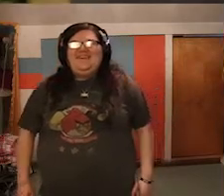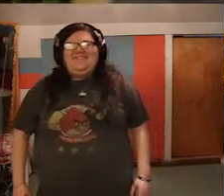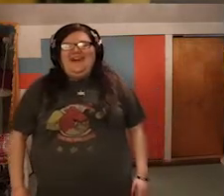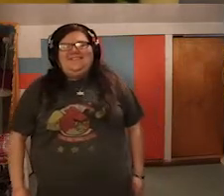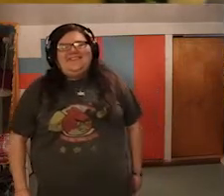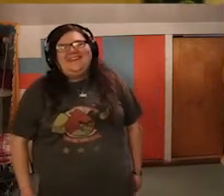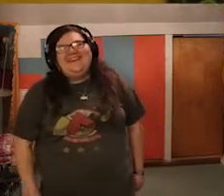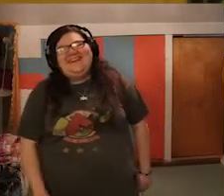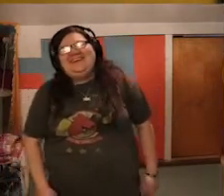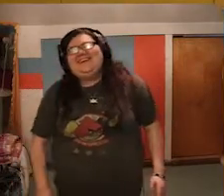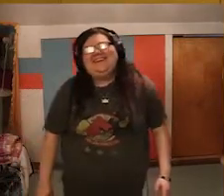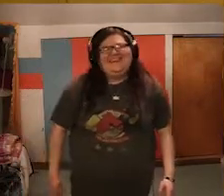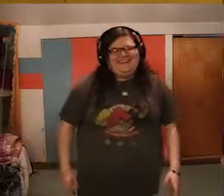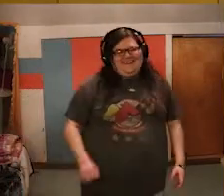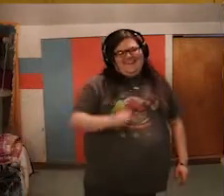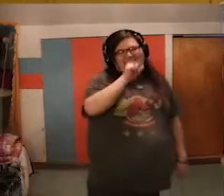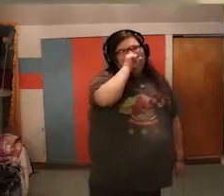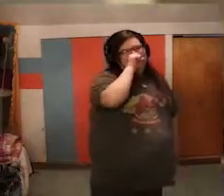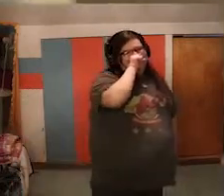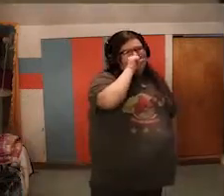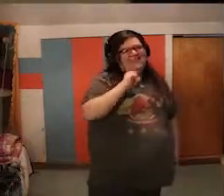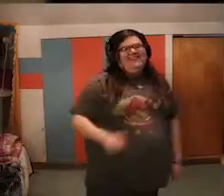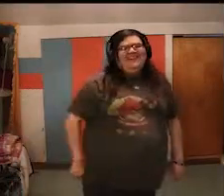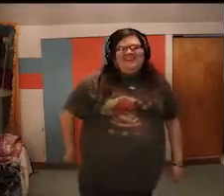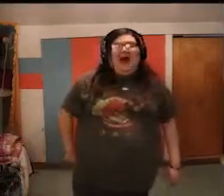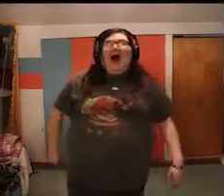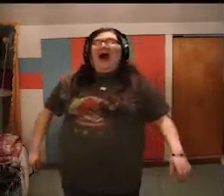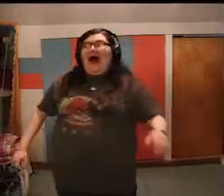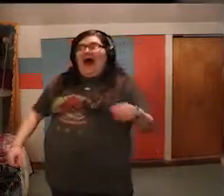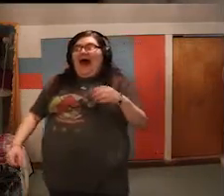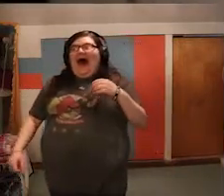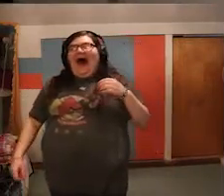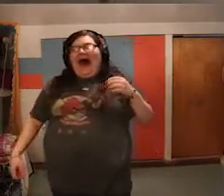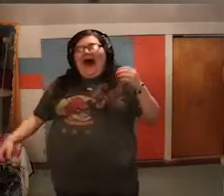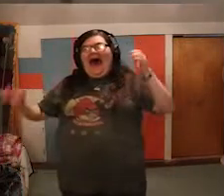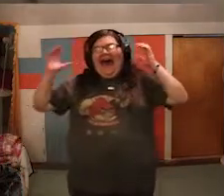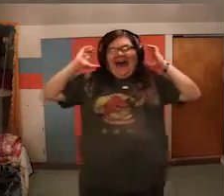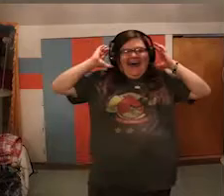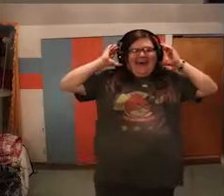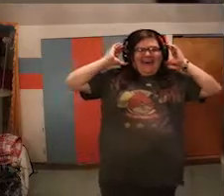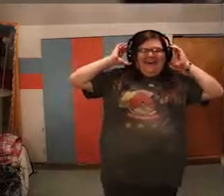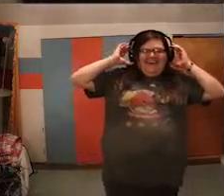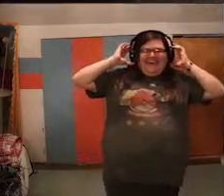Yeah. 45 degrees. What about it? It's an angle. Yo, bitch! Yo!